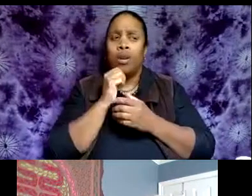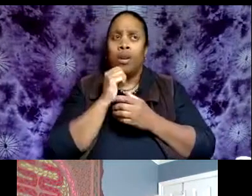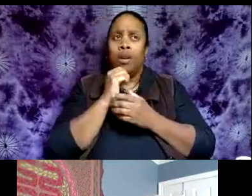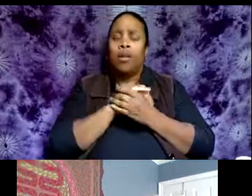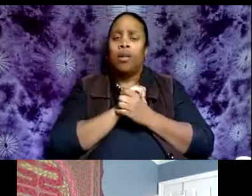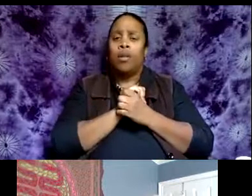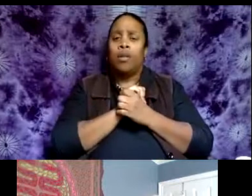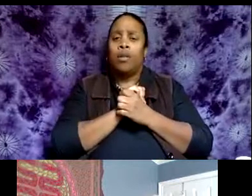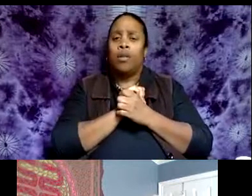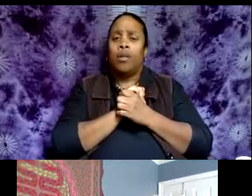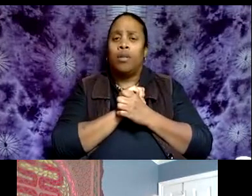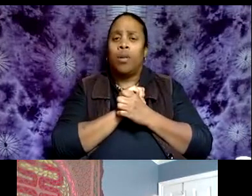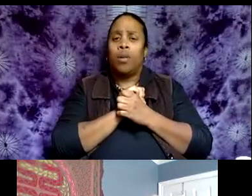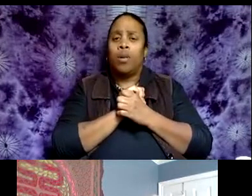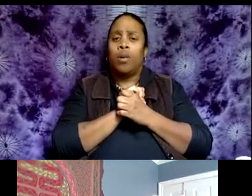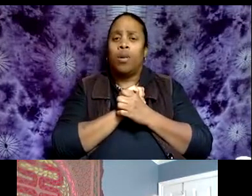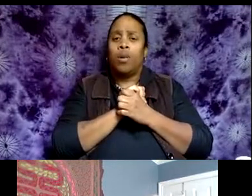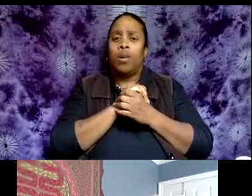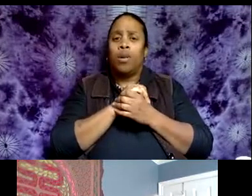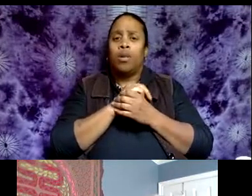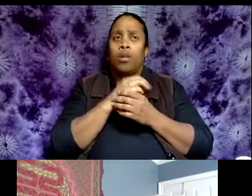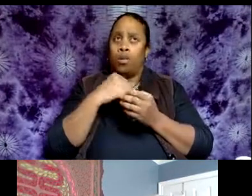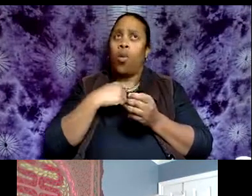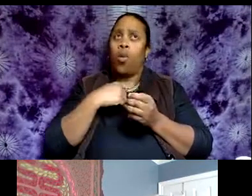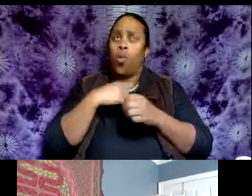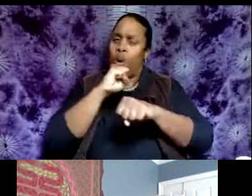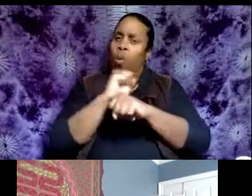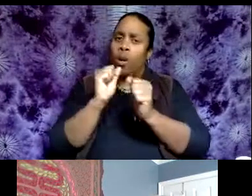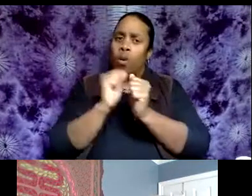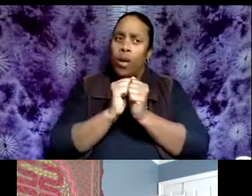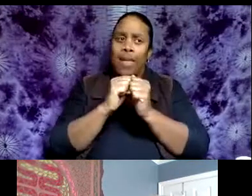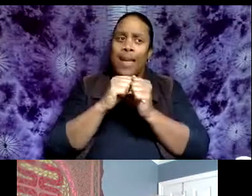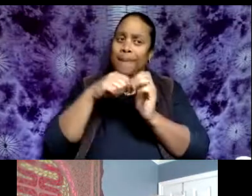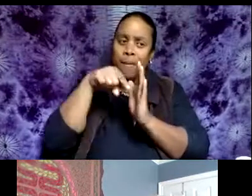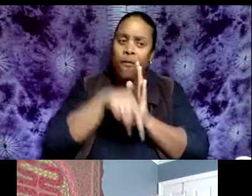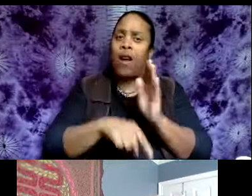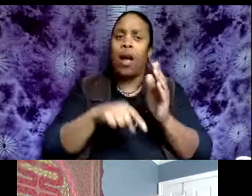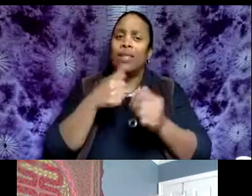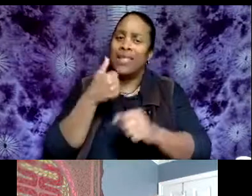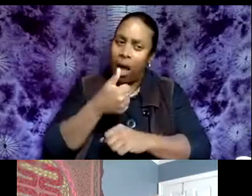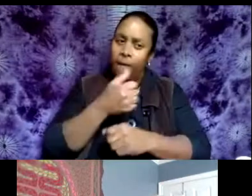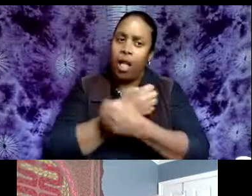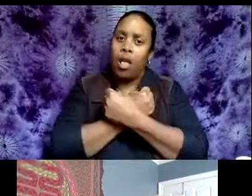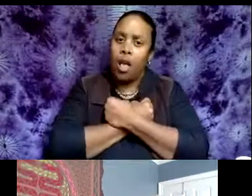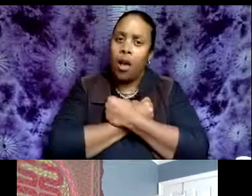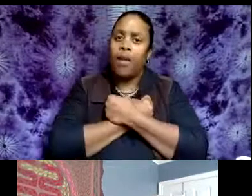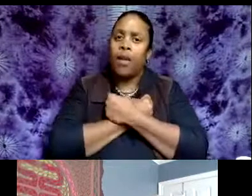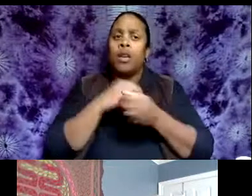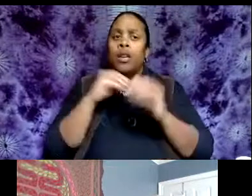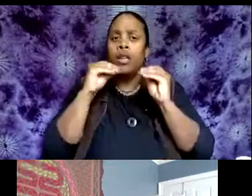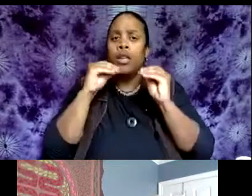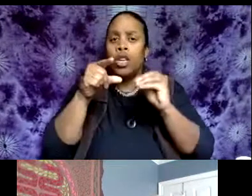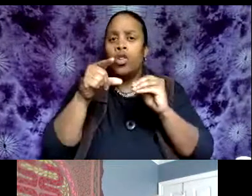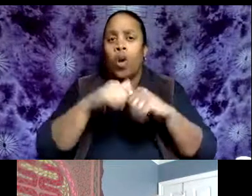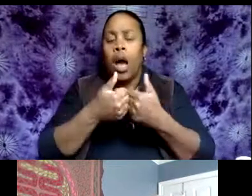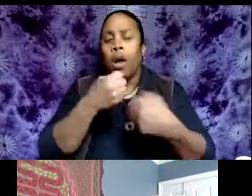So I deal in radical self-love, in how to make your life the one